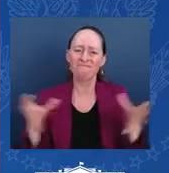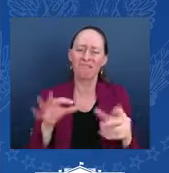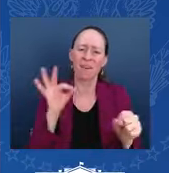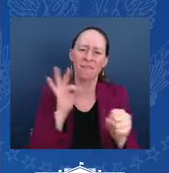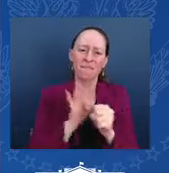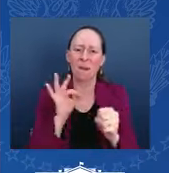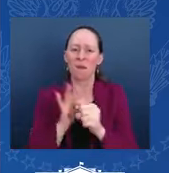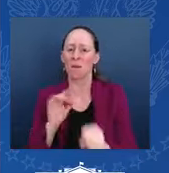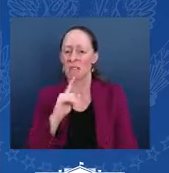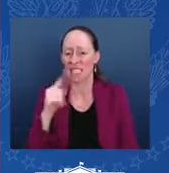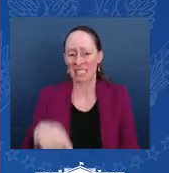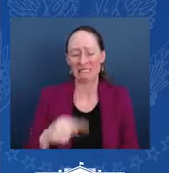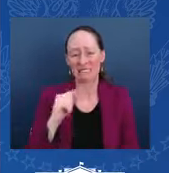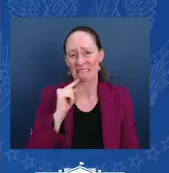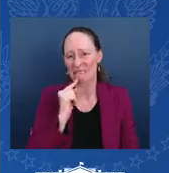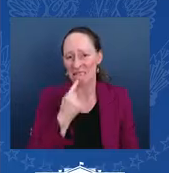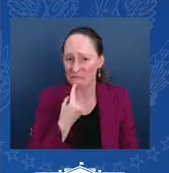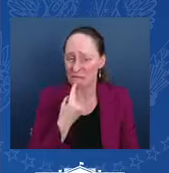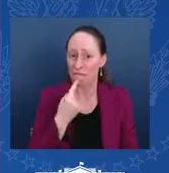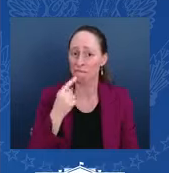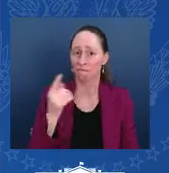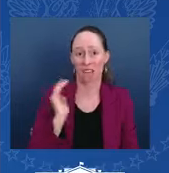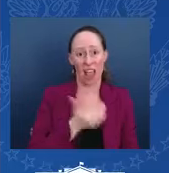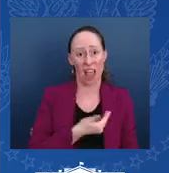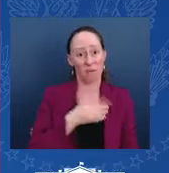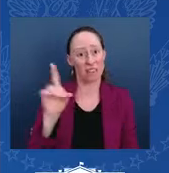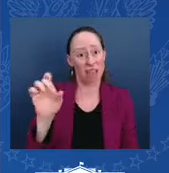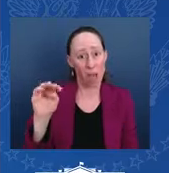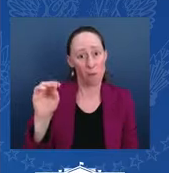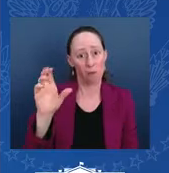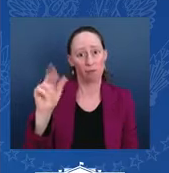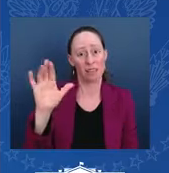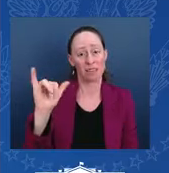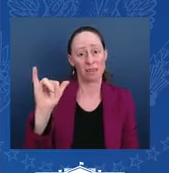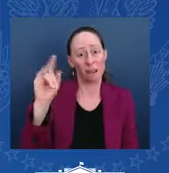it. God bless you all, and may God protect our troops. Thank you.